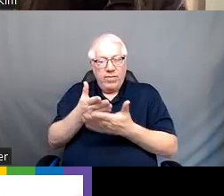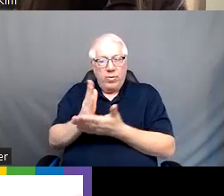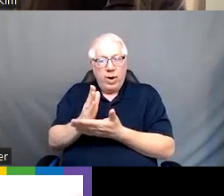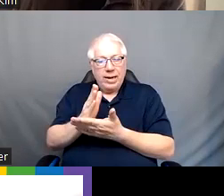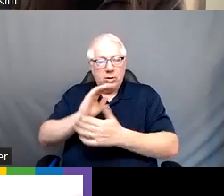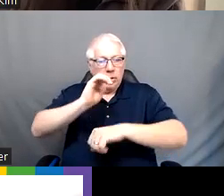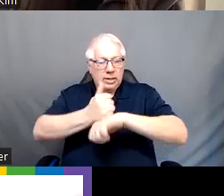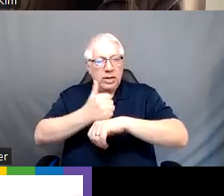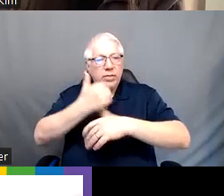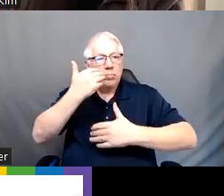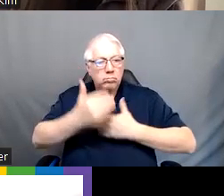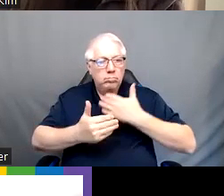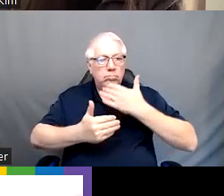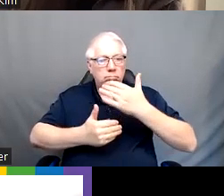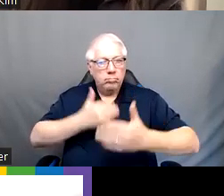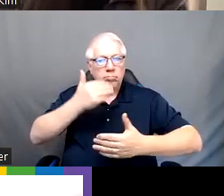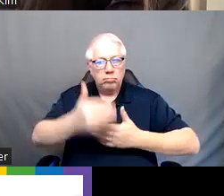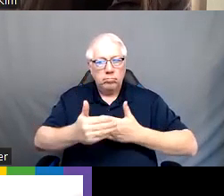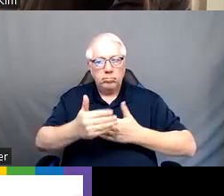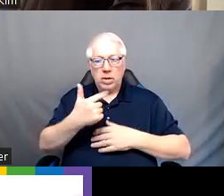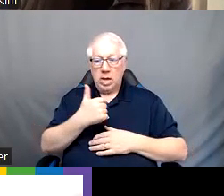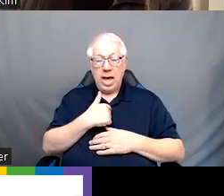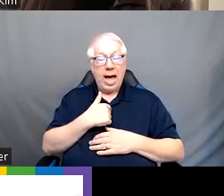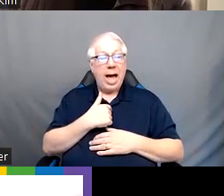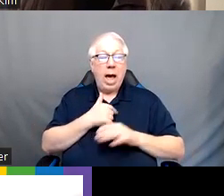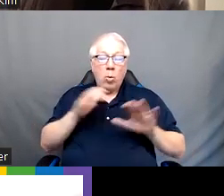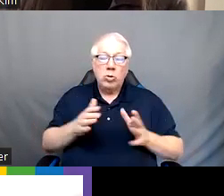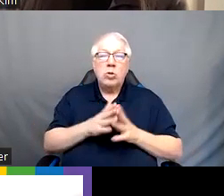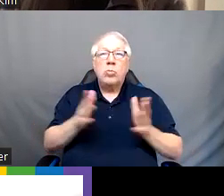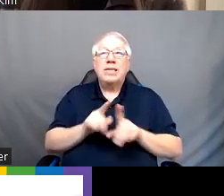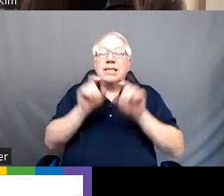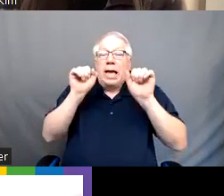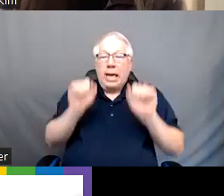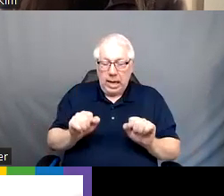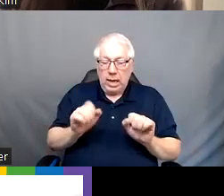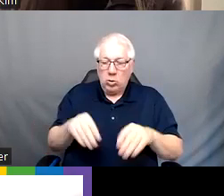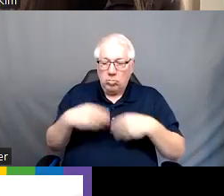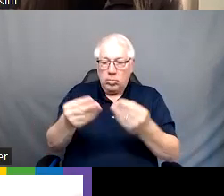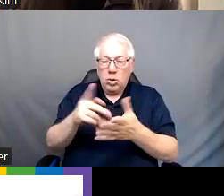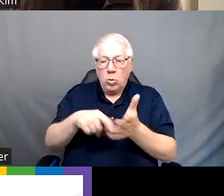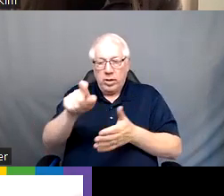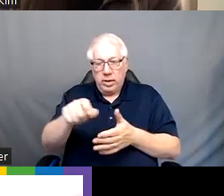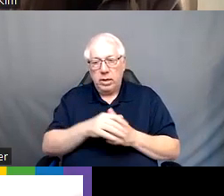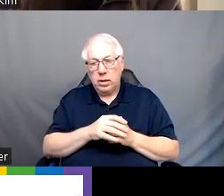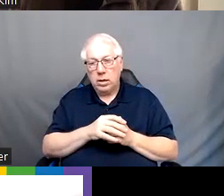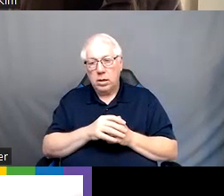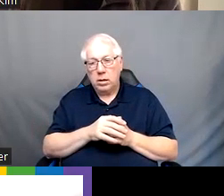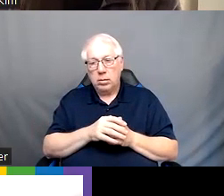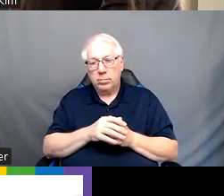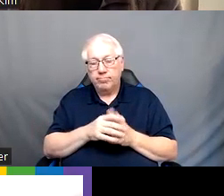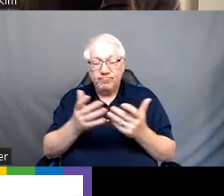set the pace, and I will do as much as I can to help get them what they need at the pace